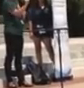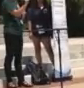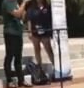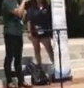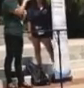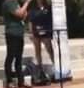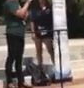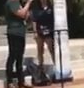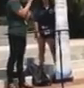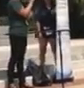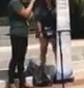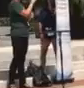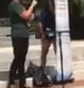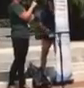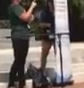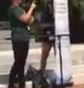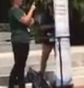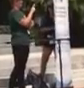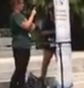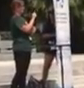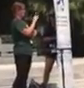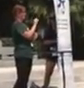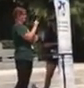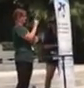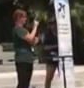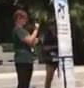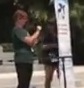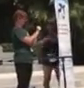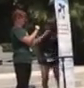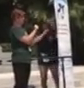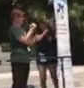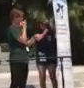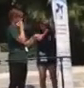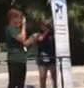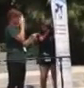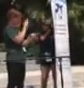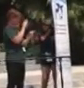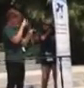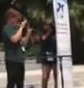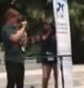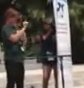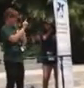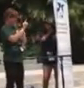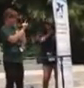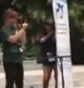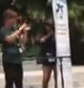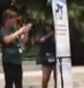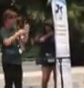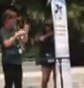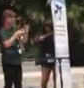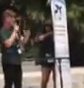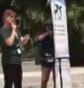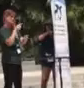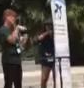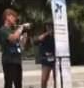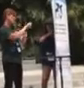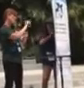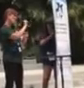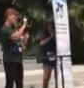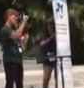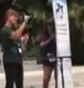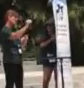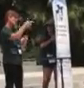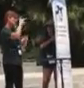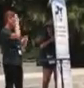Roberts. And for those of you that don't know what the ADA means, but I'm sure you all do